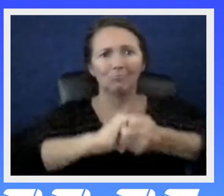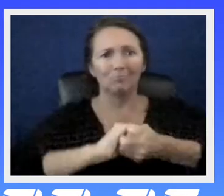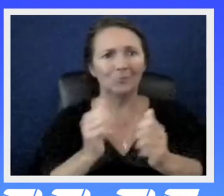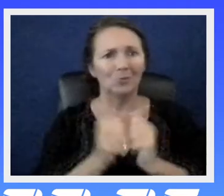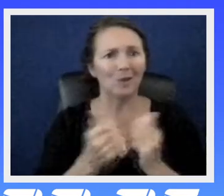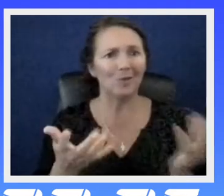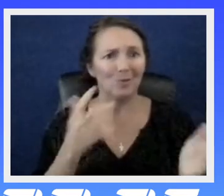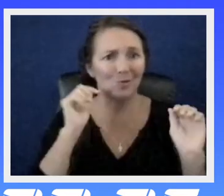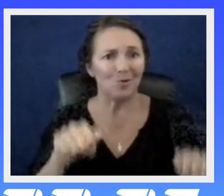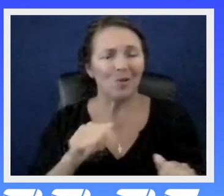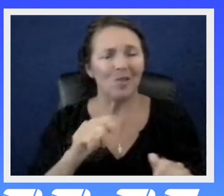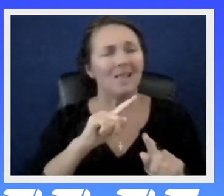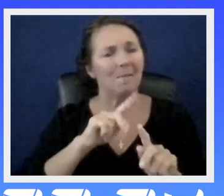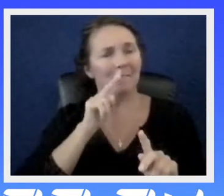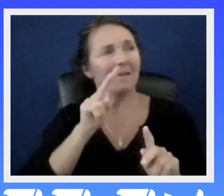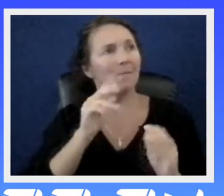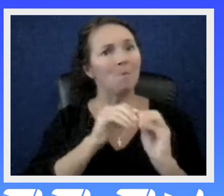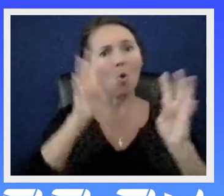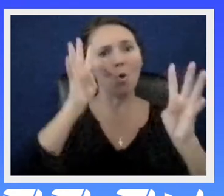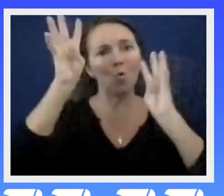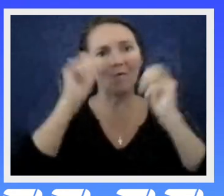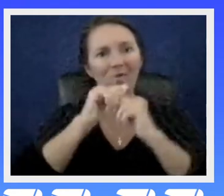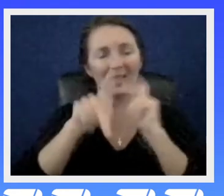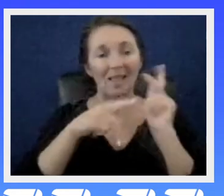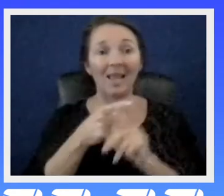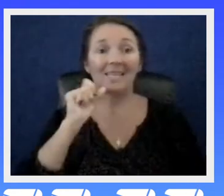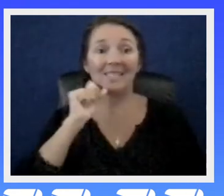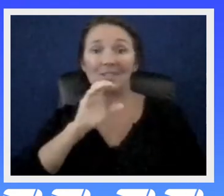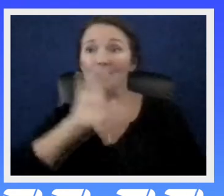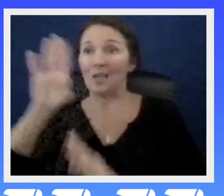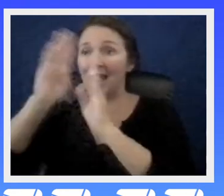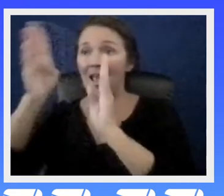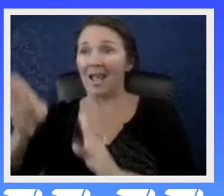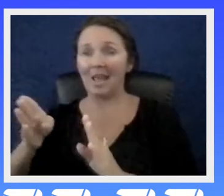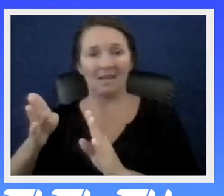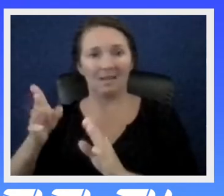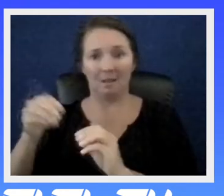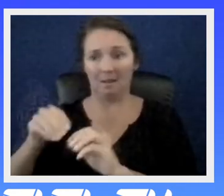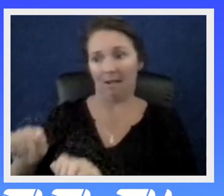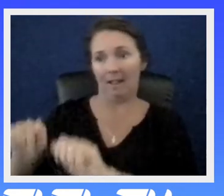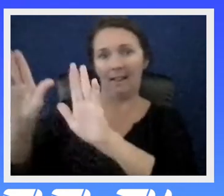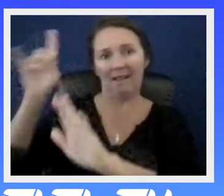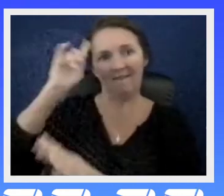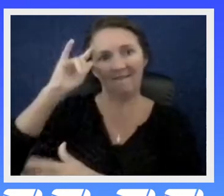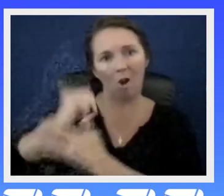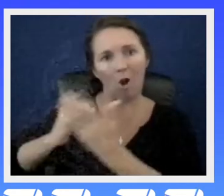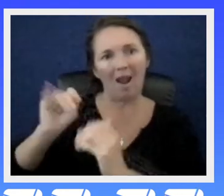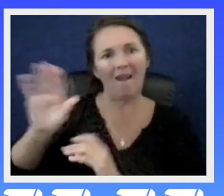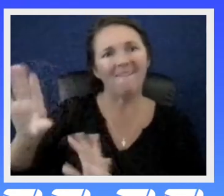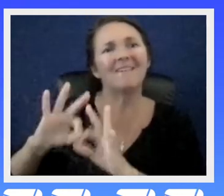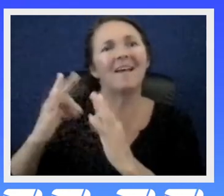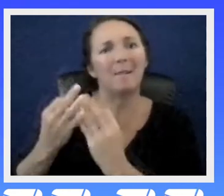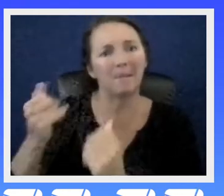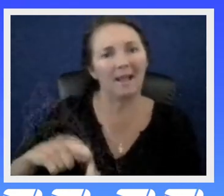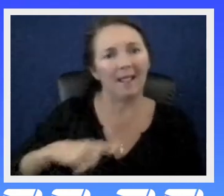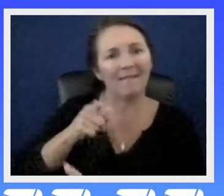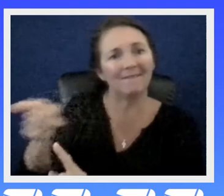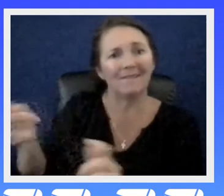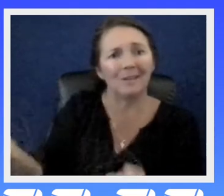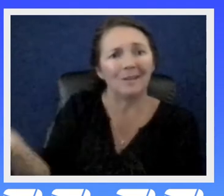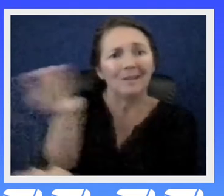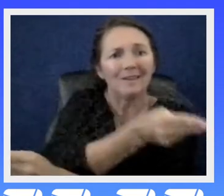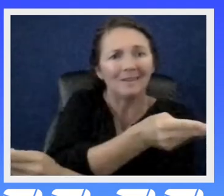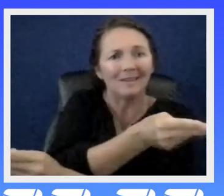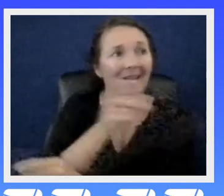we are bringing together. And then that senior housing gets freed up maybe for artists and their families. So I think the city just has to be more innovative